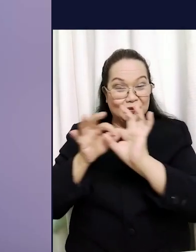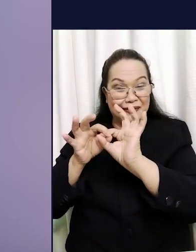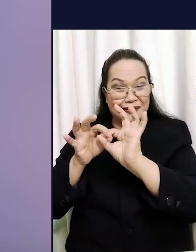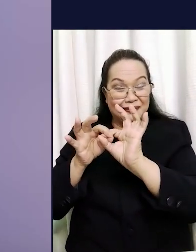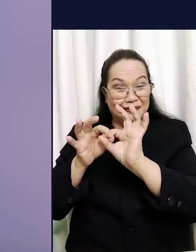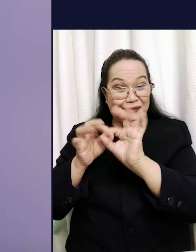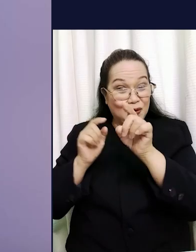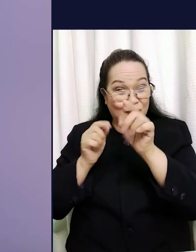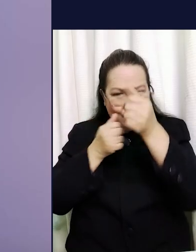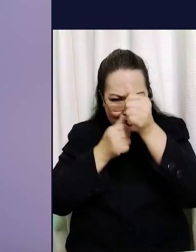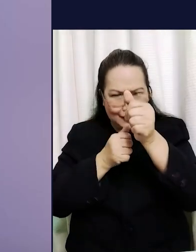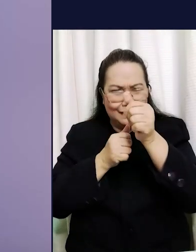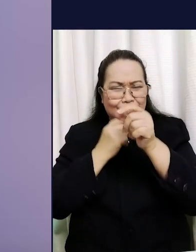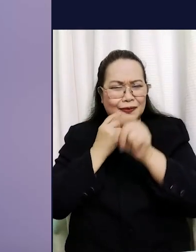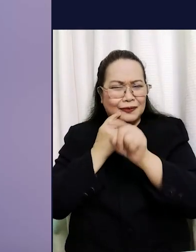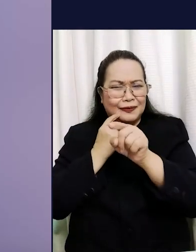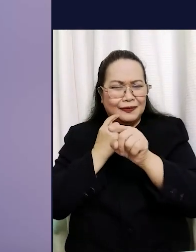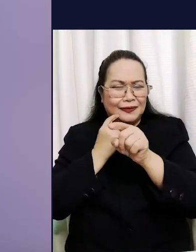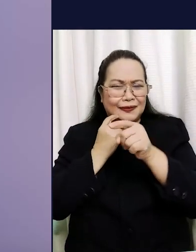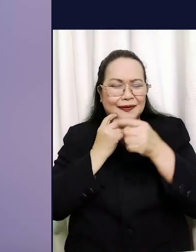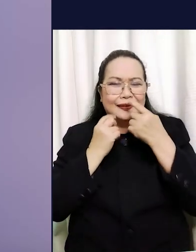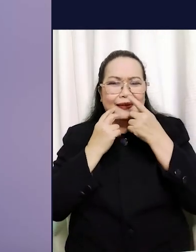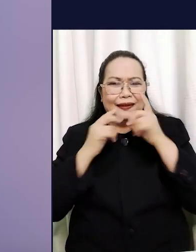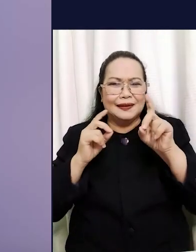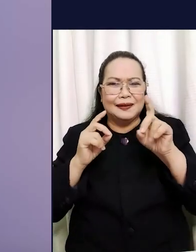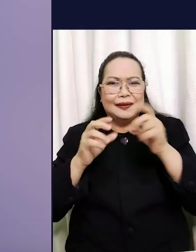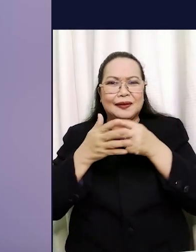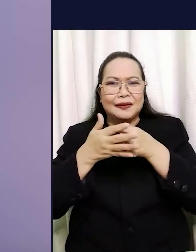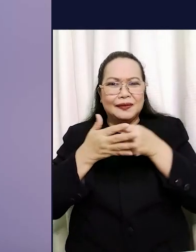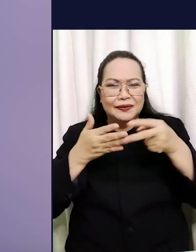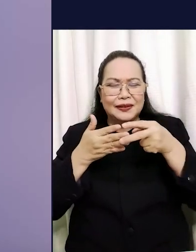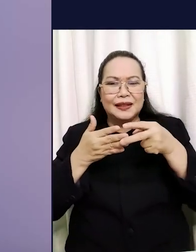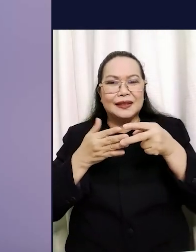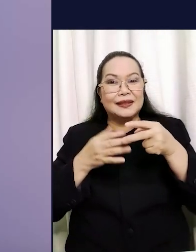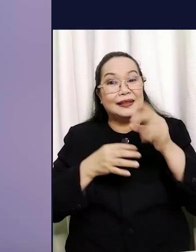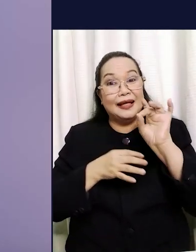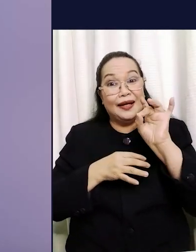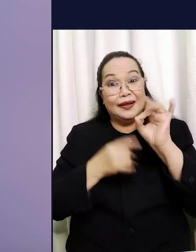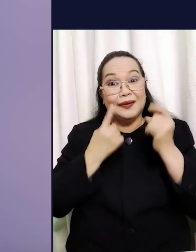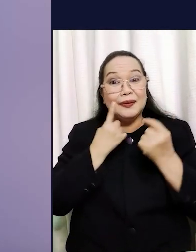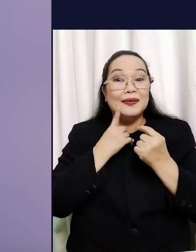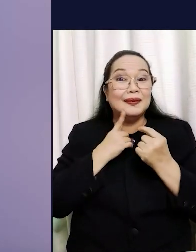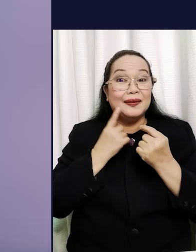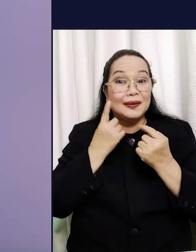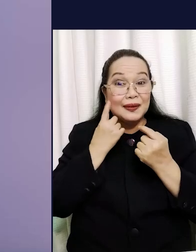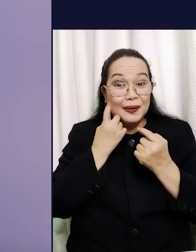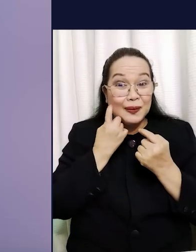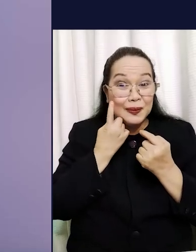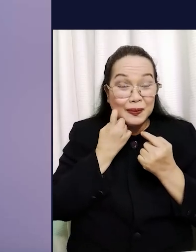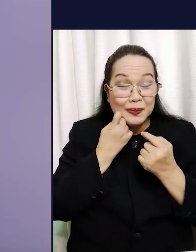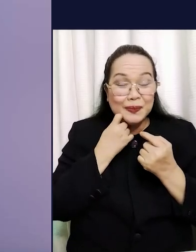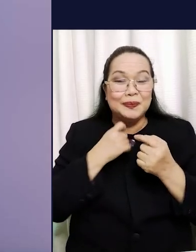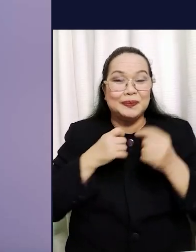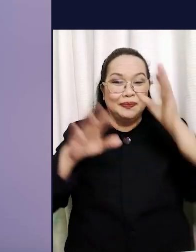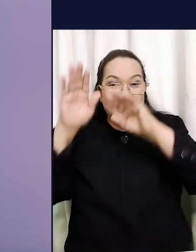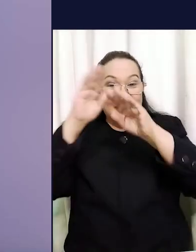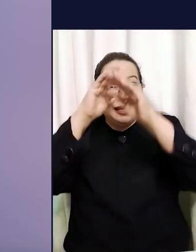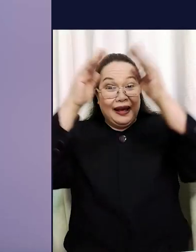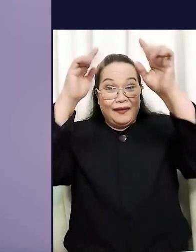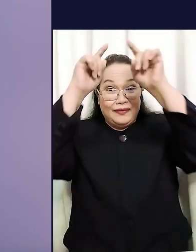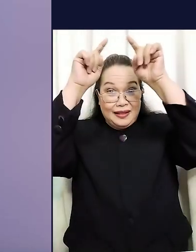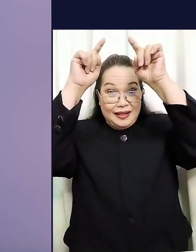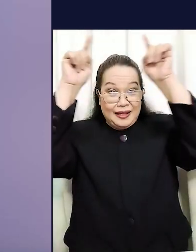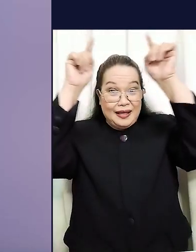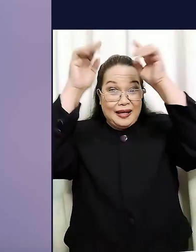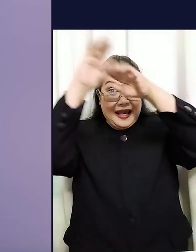no? Diyan, neto pong verse 10, kung ating iuugnay, sundan nyo lang, kung iuugnay po natin yung